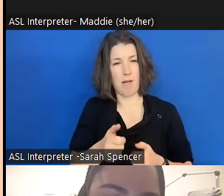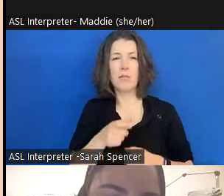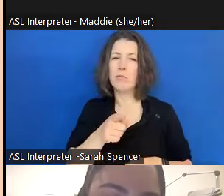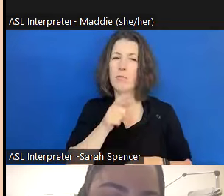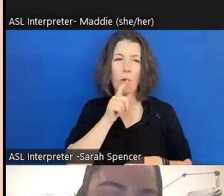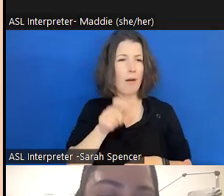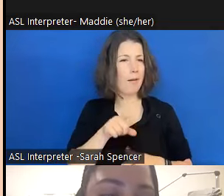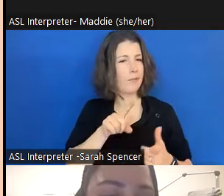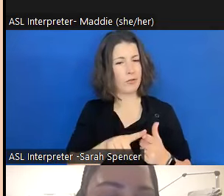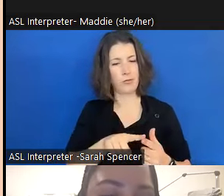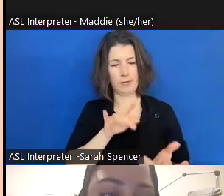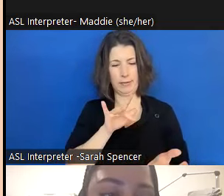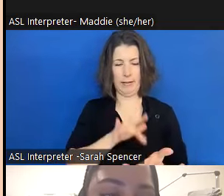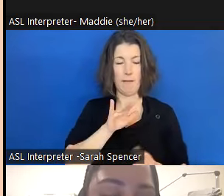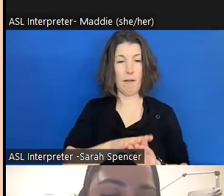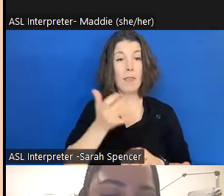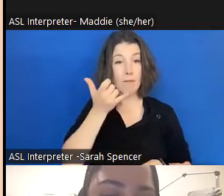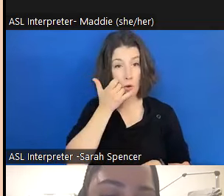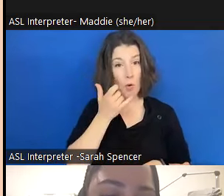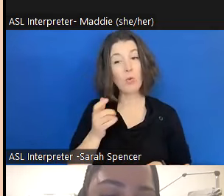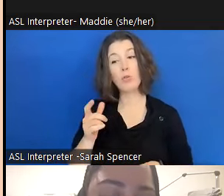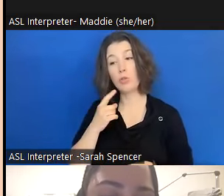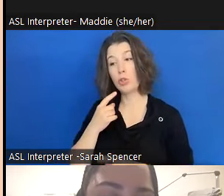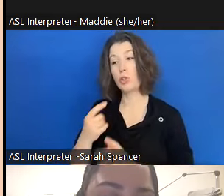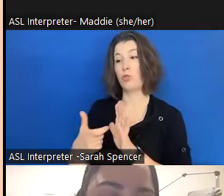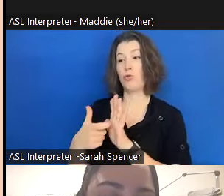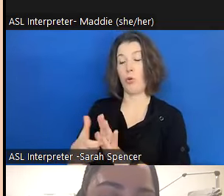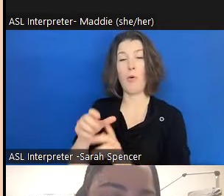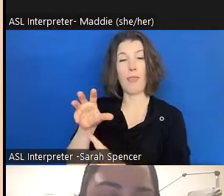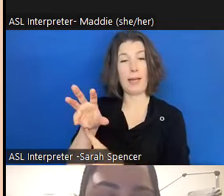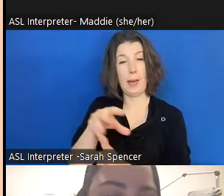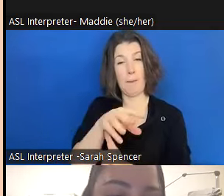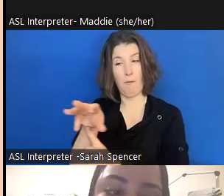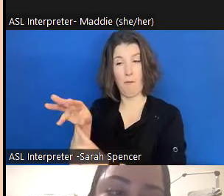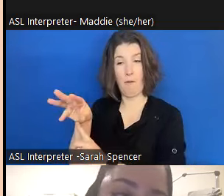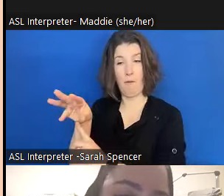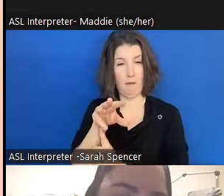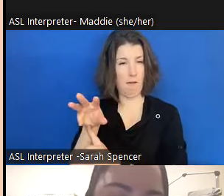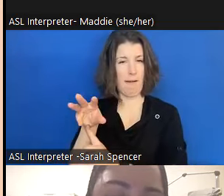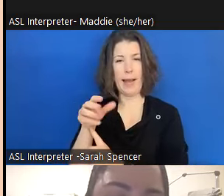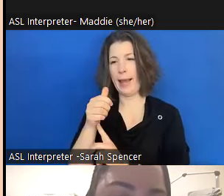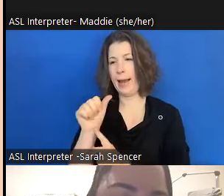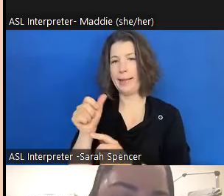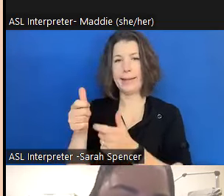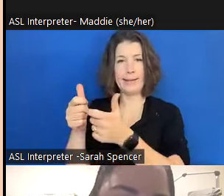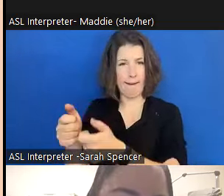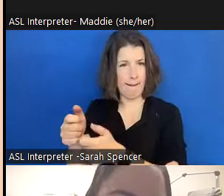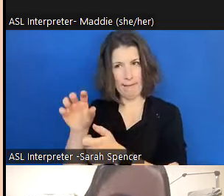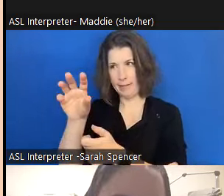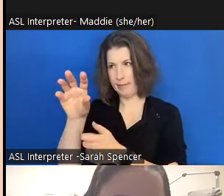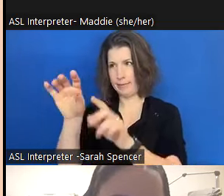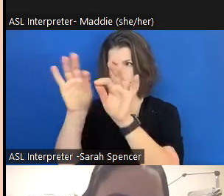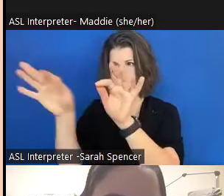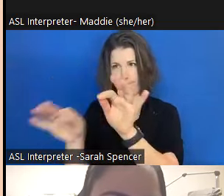the phone. You would just show the camera any sort of text and it would read it out loud